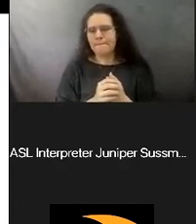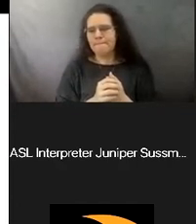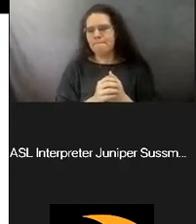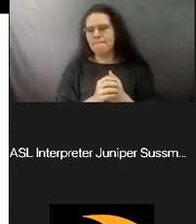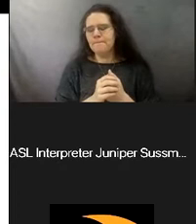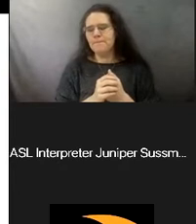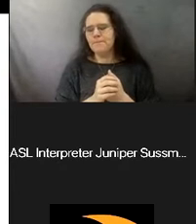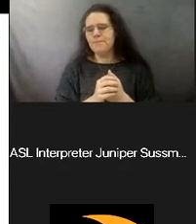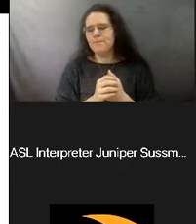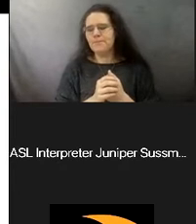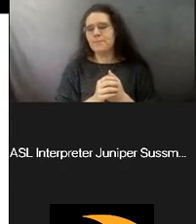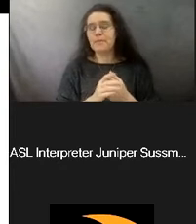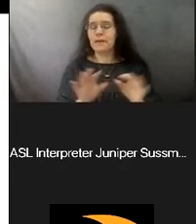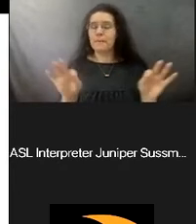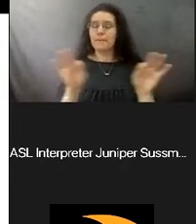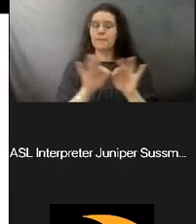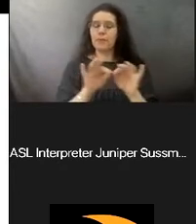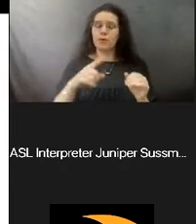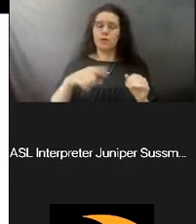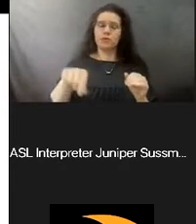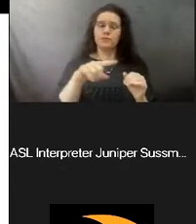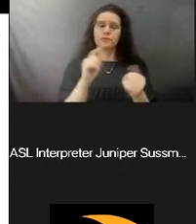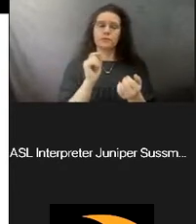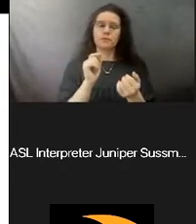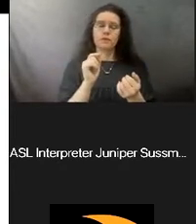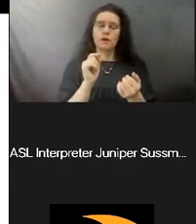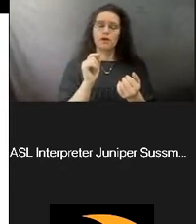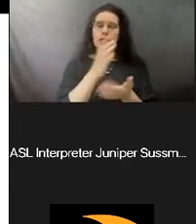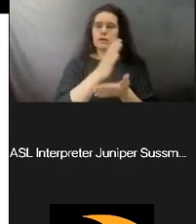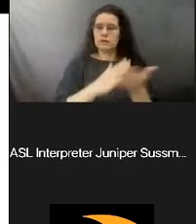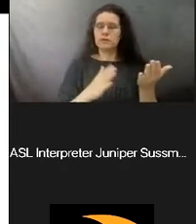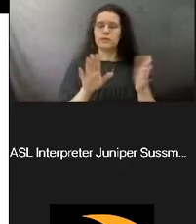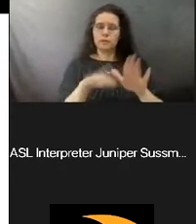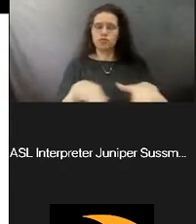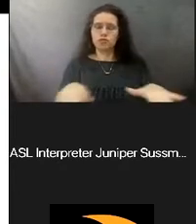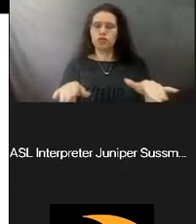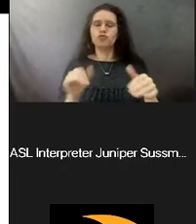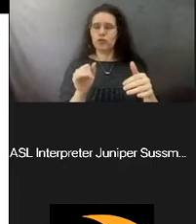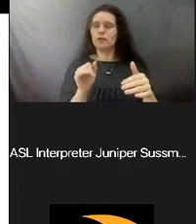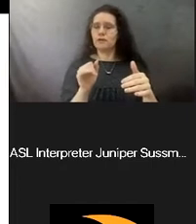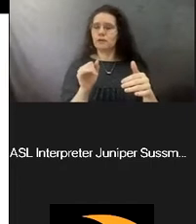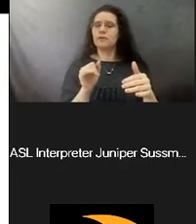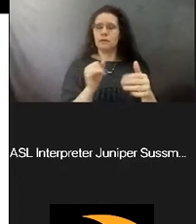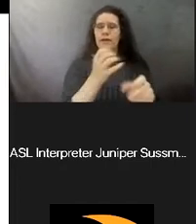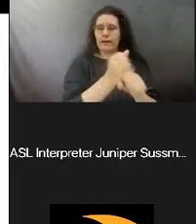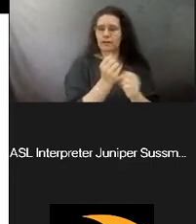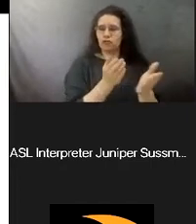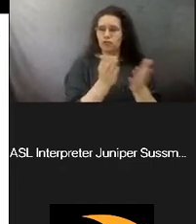It's important to note that whereas some children who are eligible under Section 504